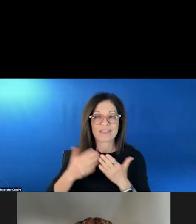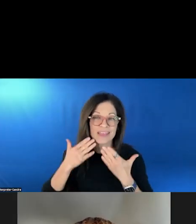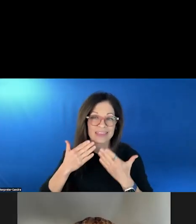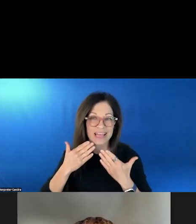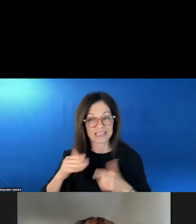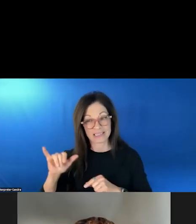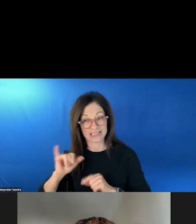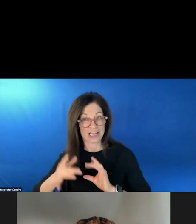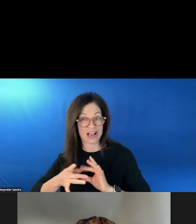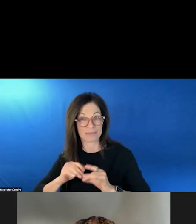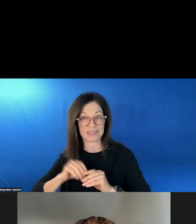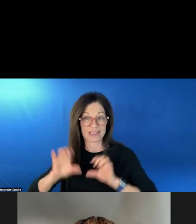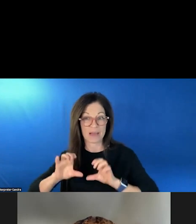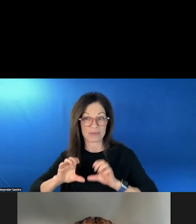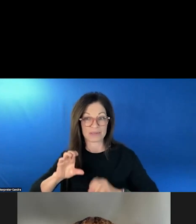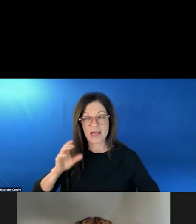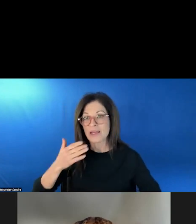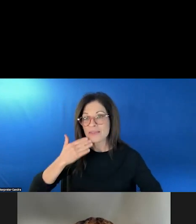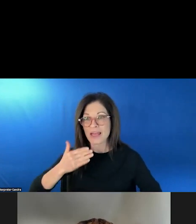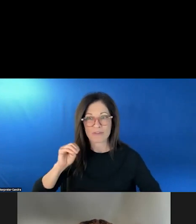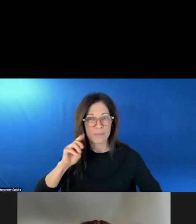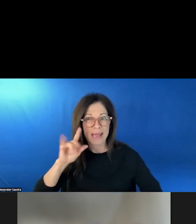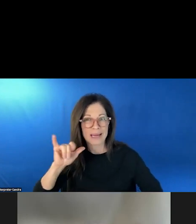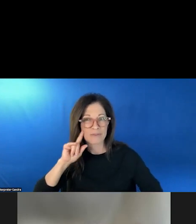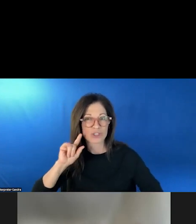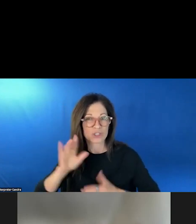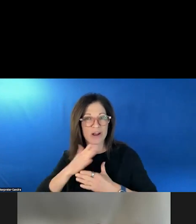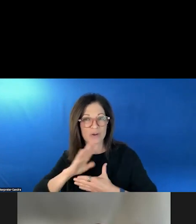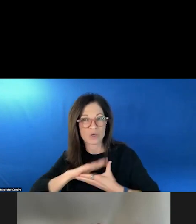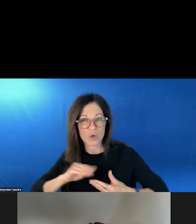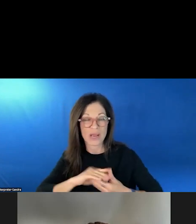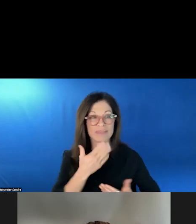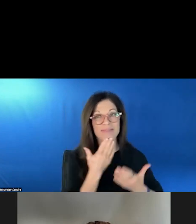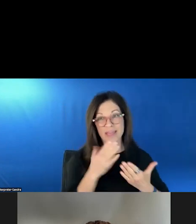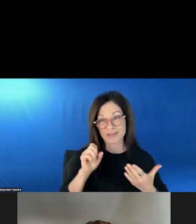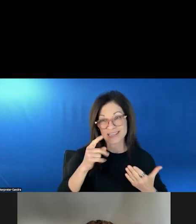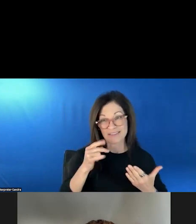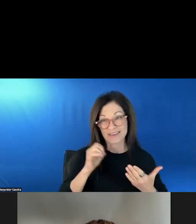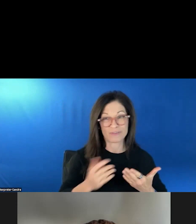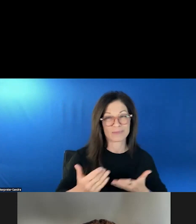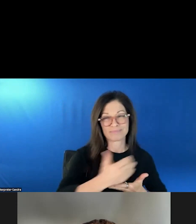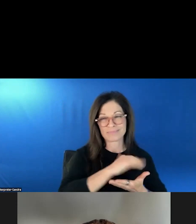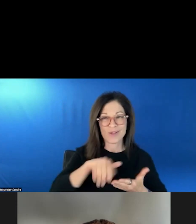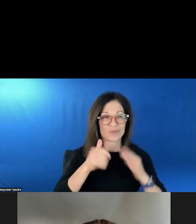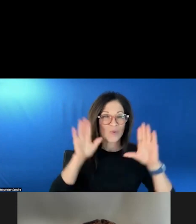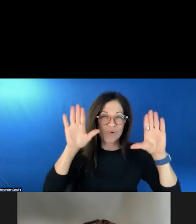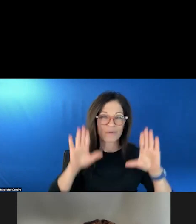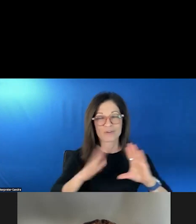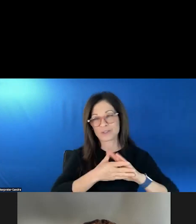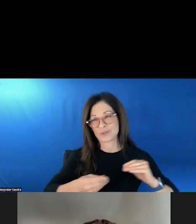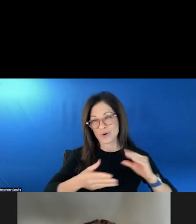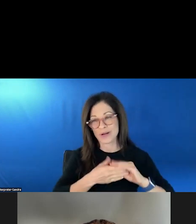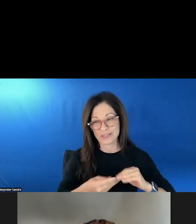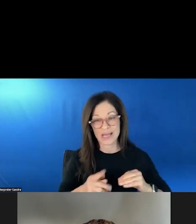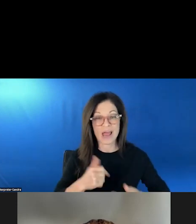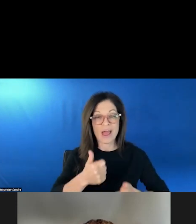for Maddie, for you sharing your story, and of course Stephanie for gathering all the amazing stories that help inform this